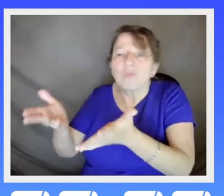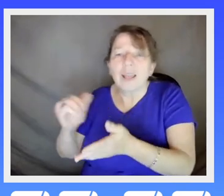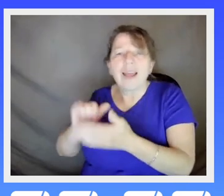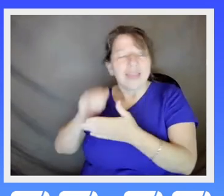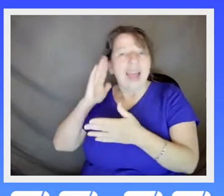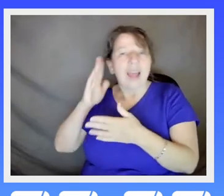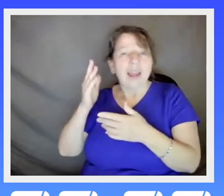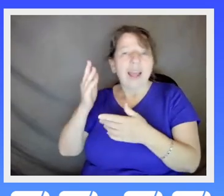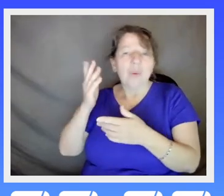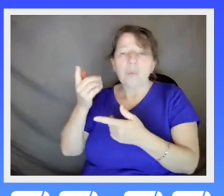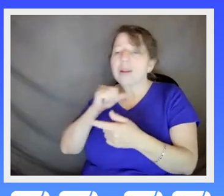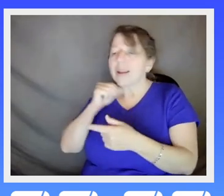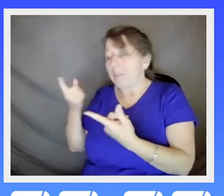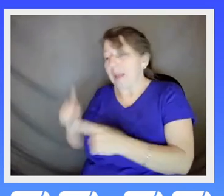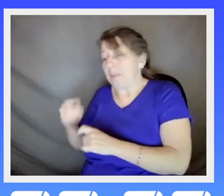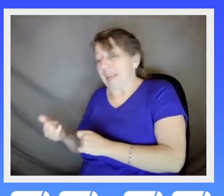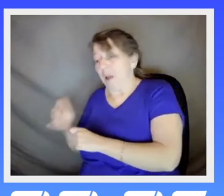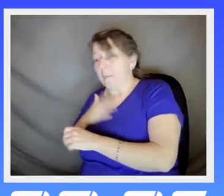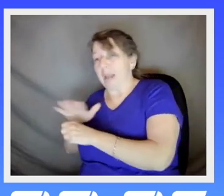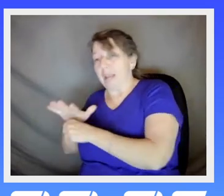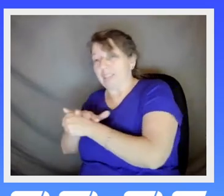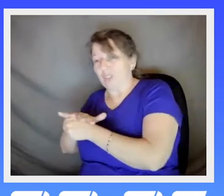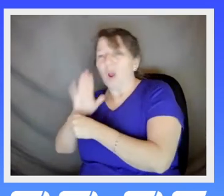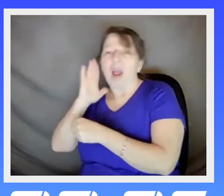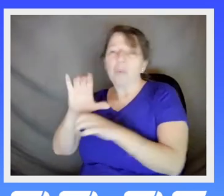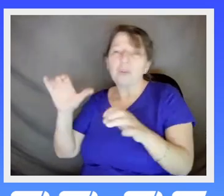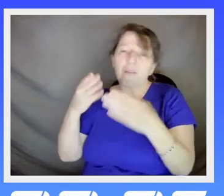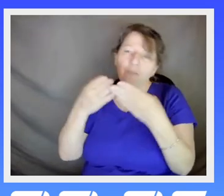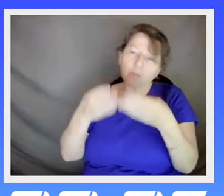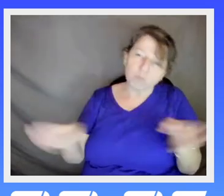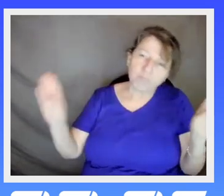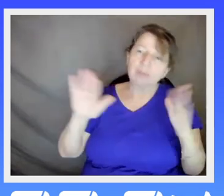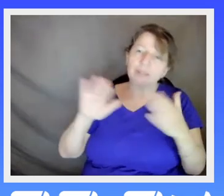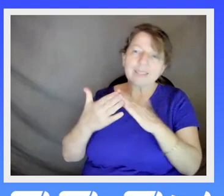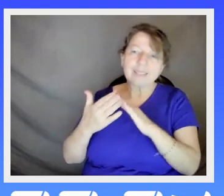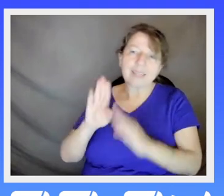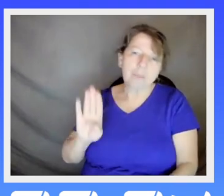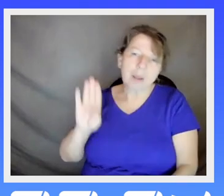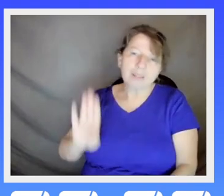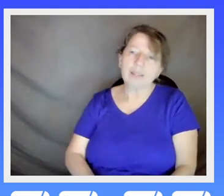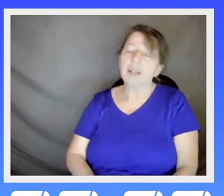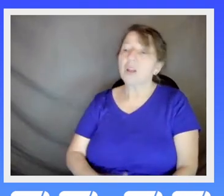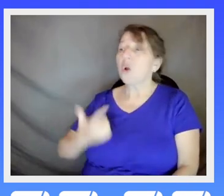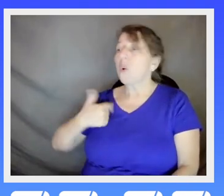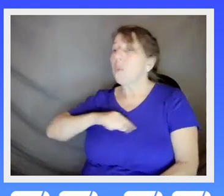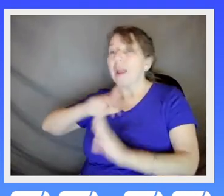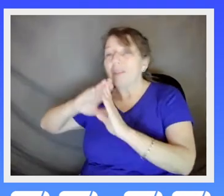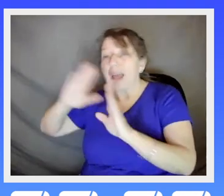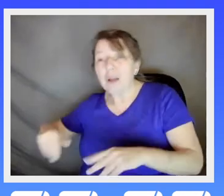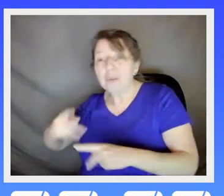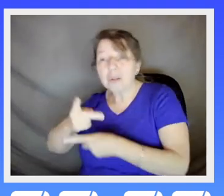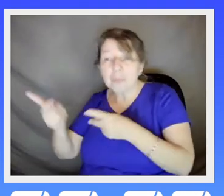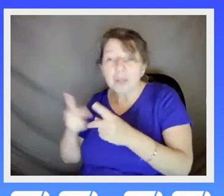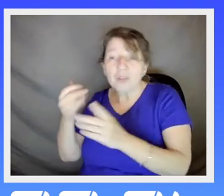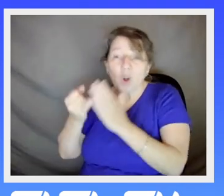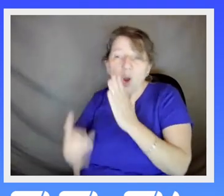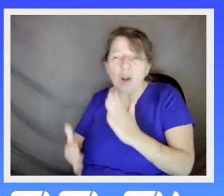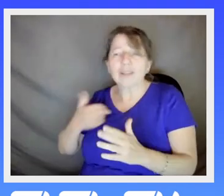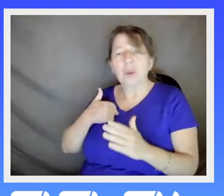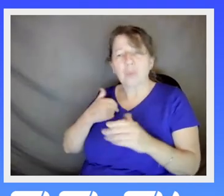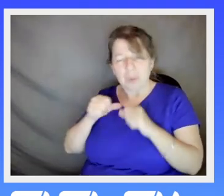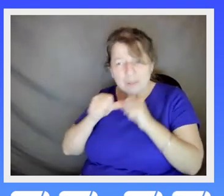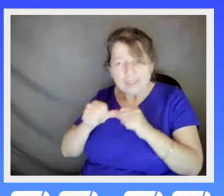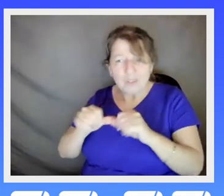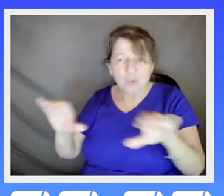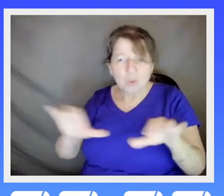mayor. We are activating space for housing purposes for the artist community. We're absolutely, of course, working to expand that youth development